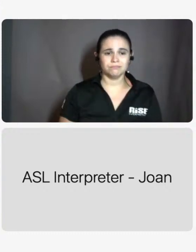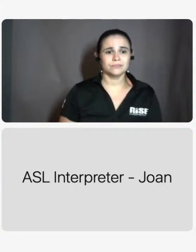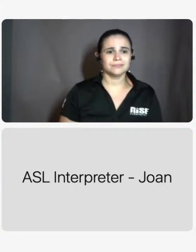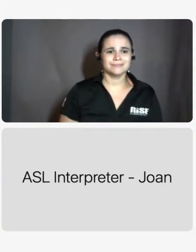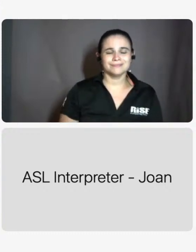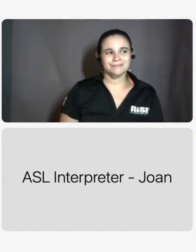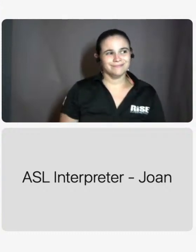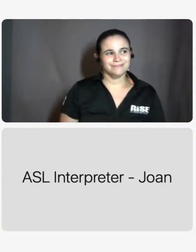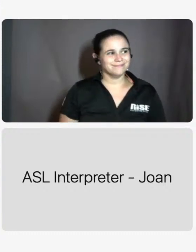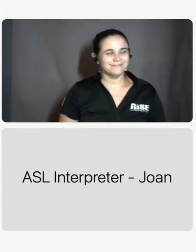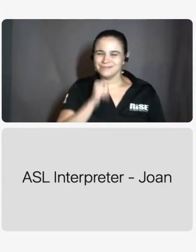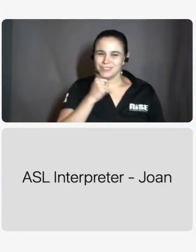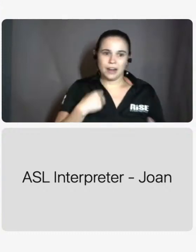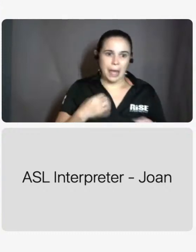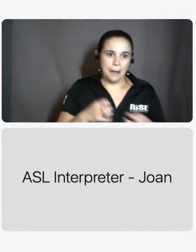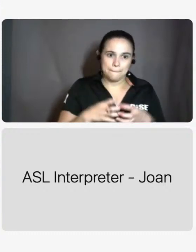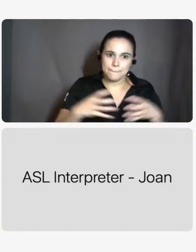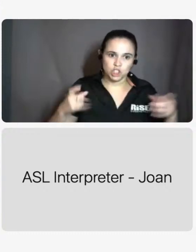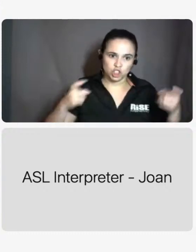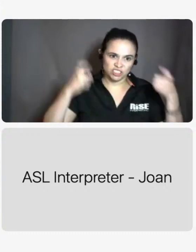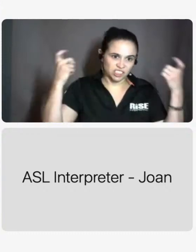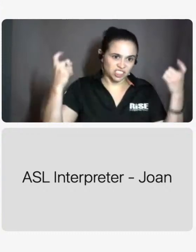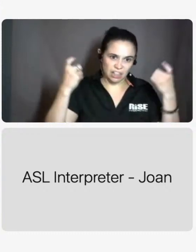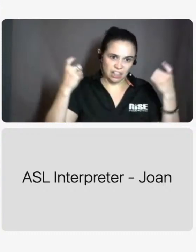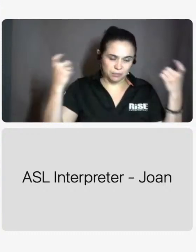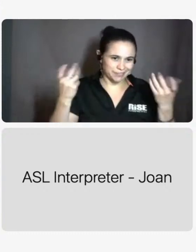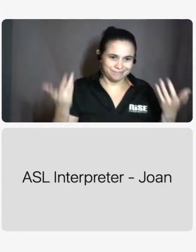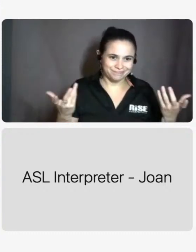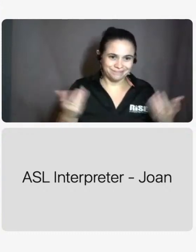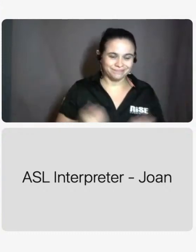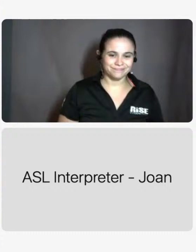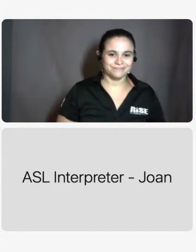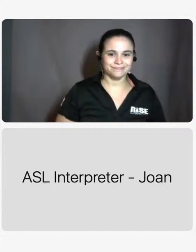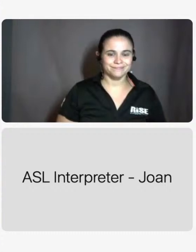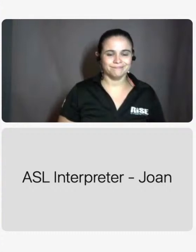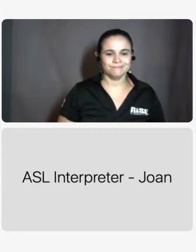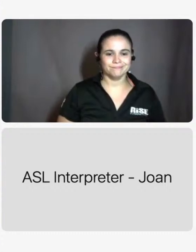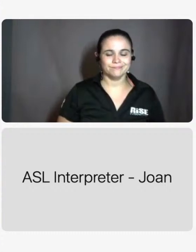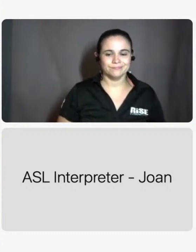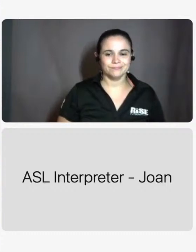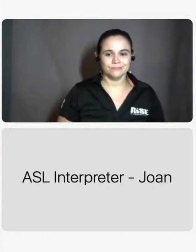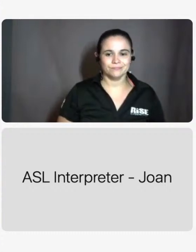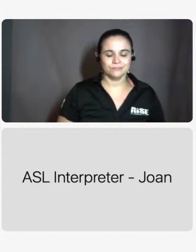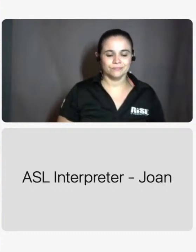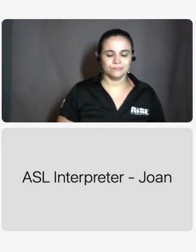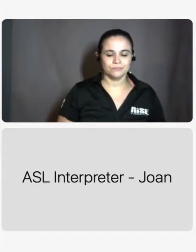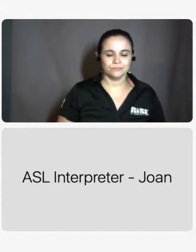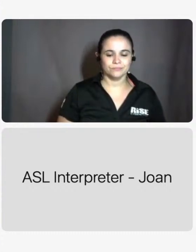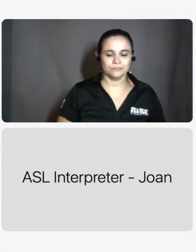And one of the things that I could actually say is that as we move forward,